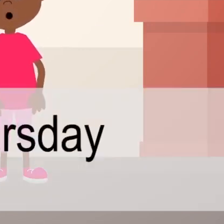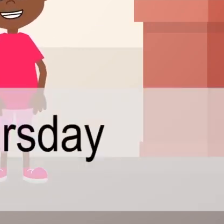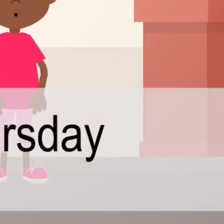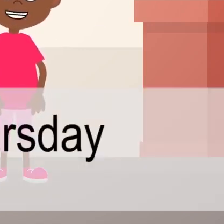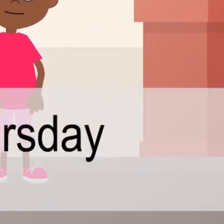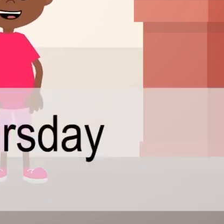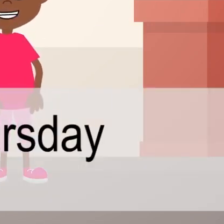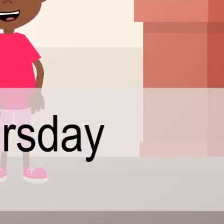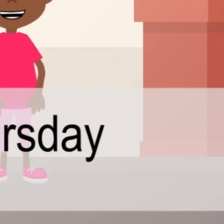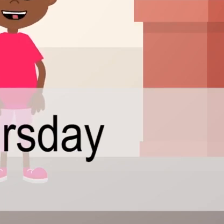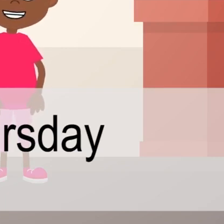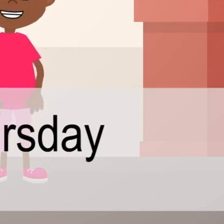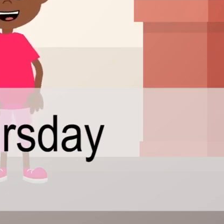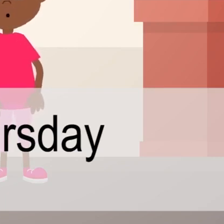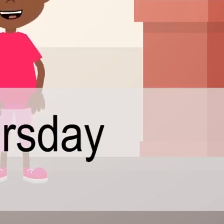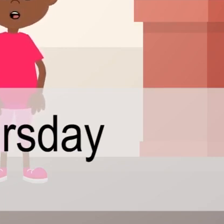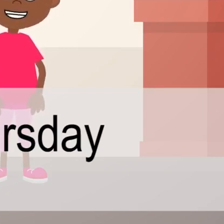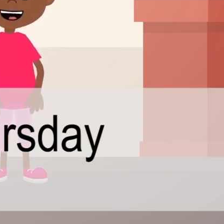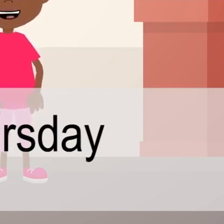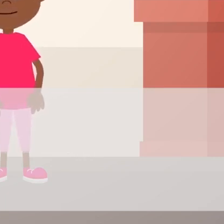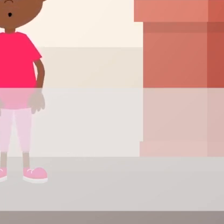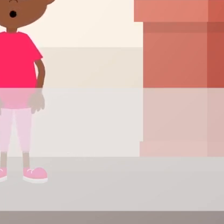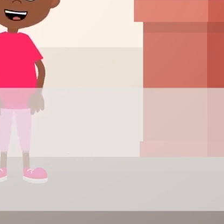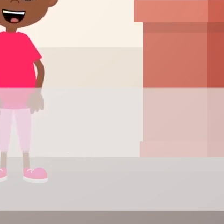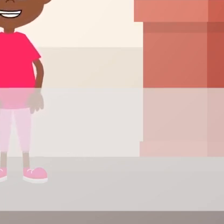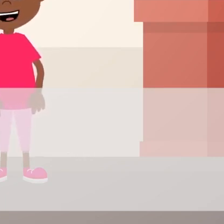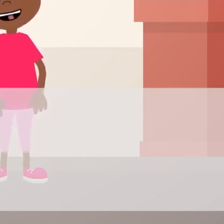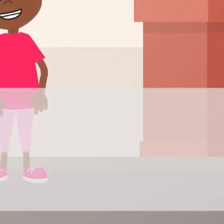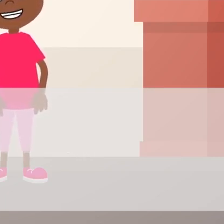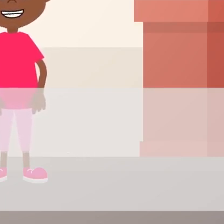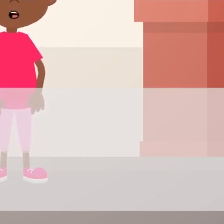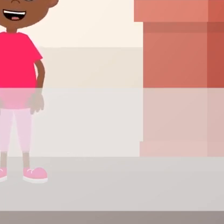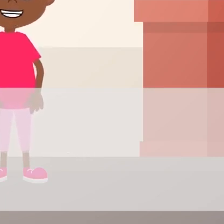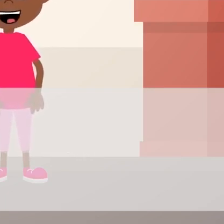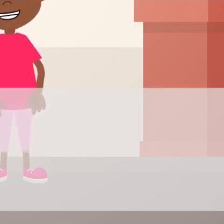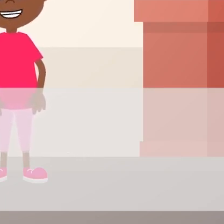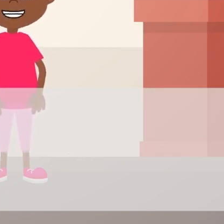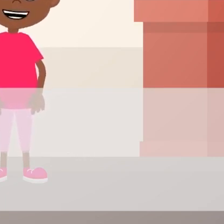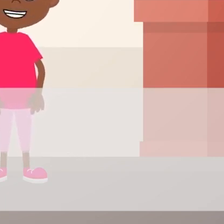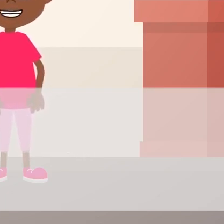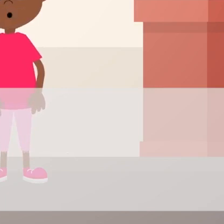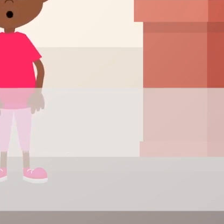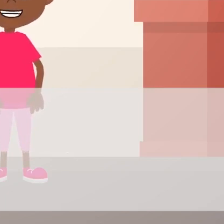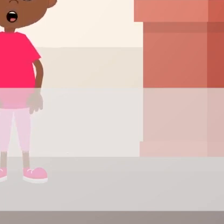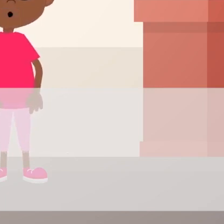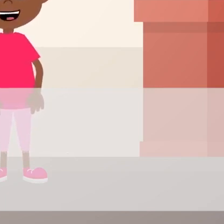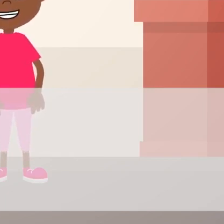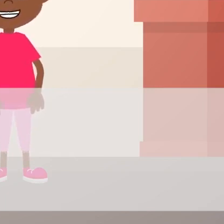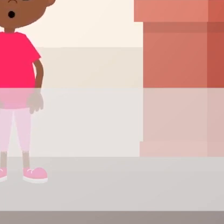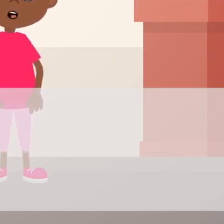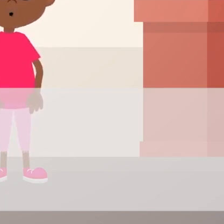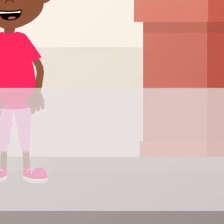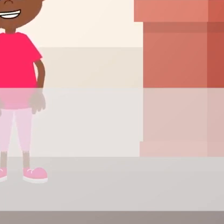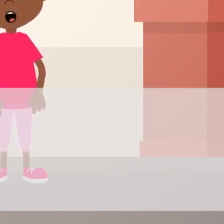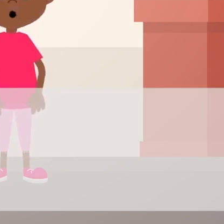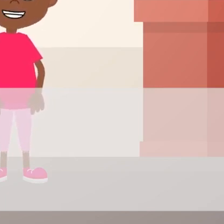Monday, Tuesday, Wednesday, Thursday, Friday too, Friday too A chorus for this,